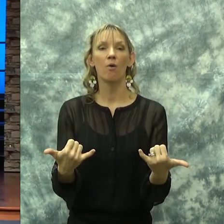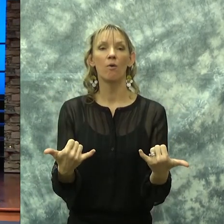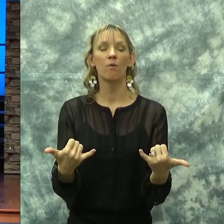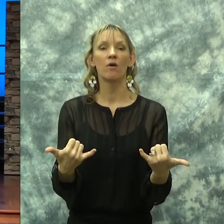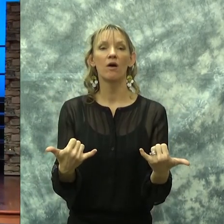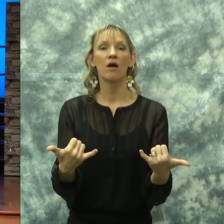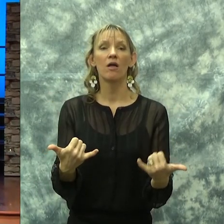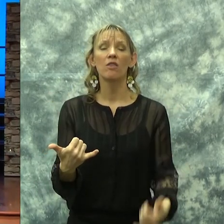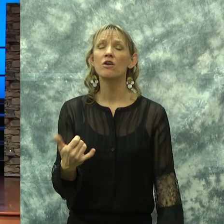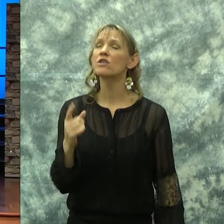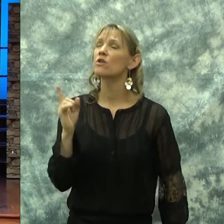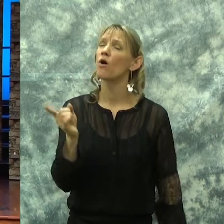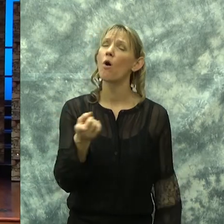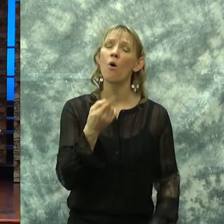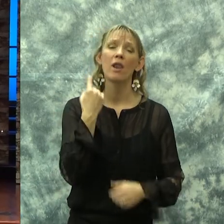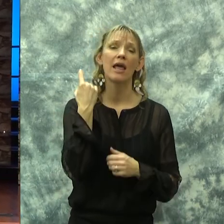now.